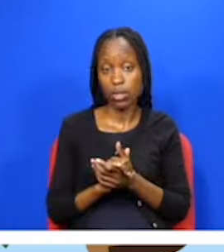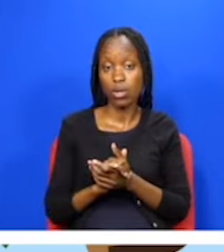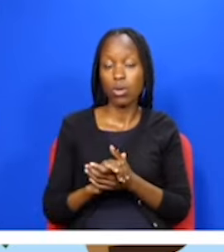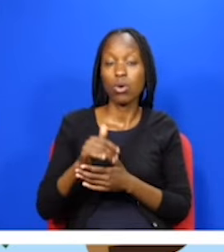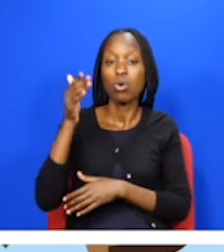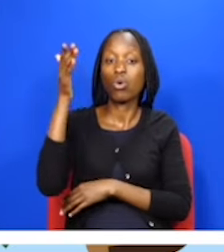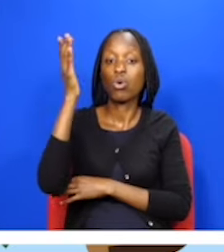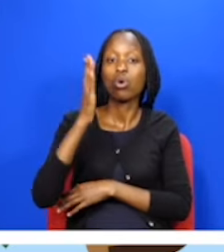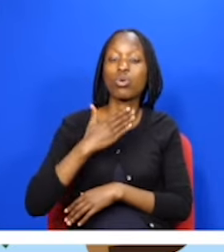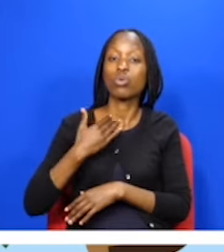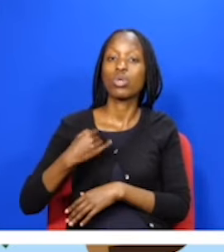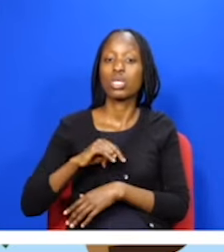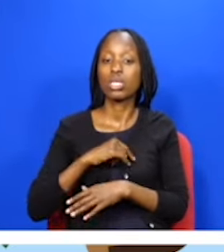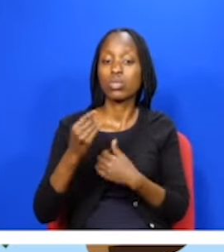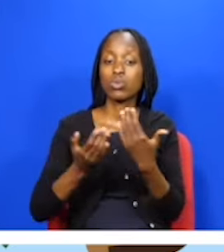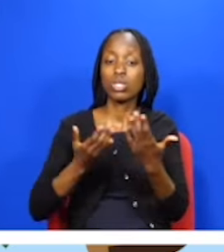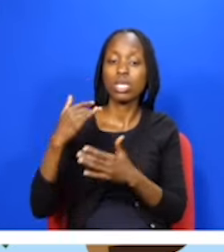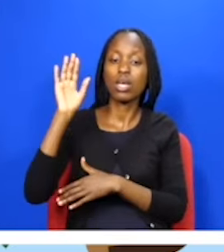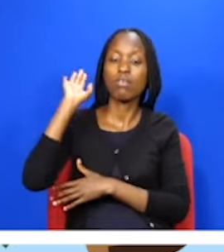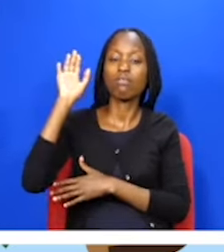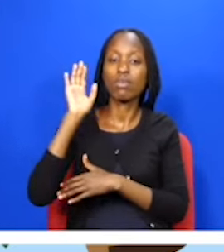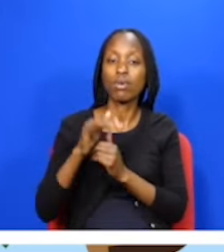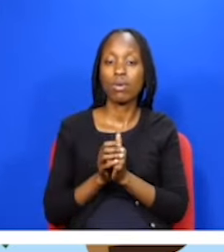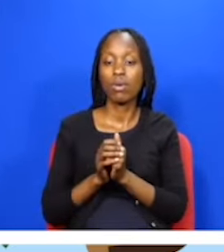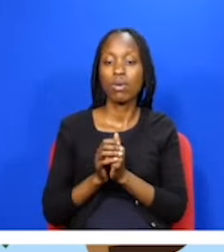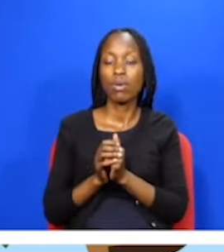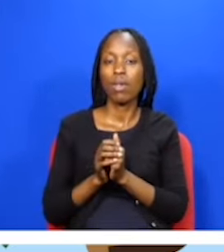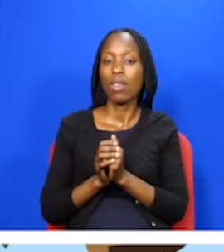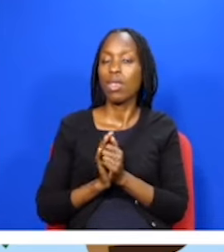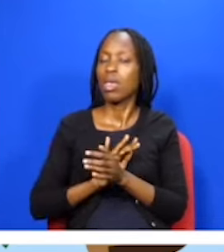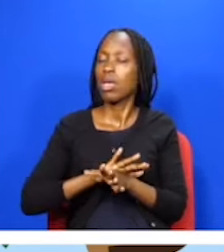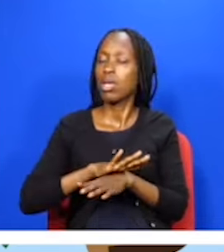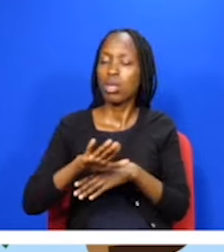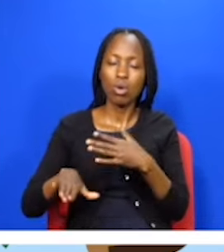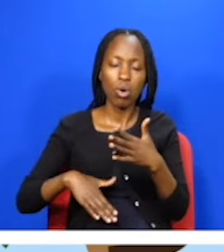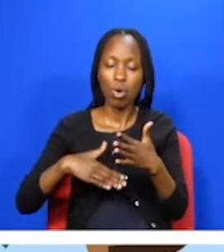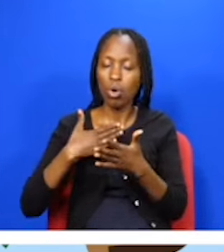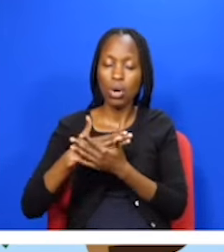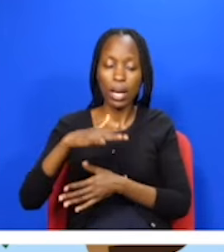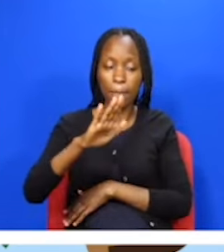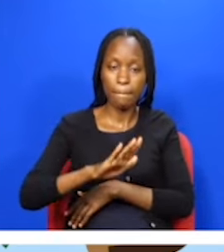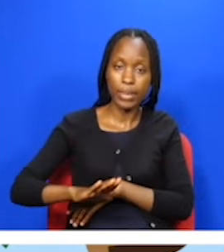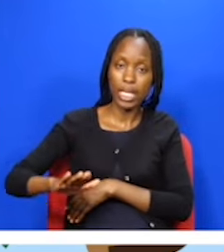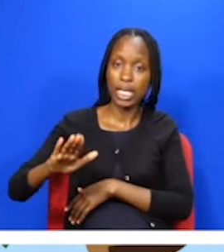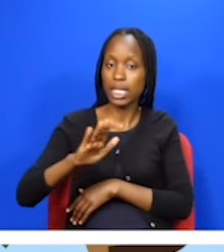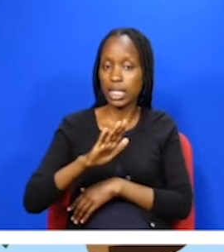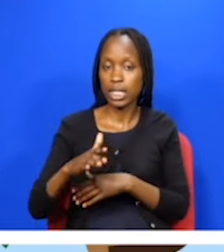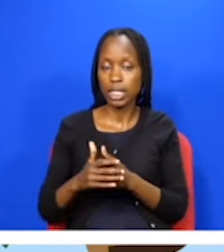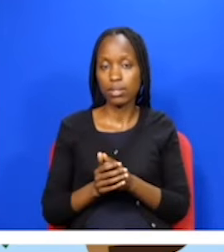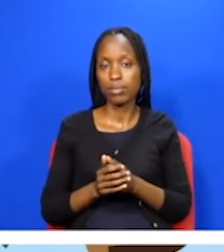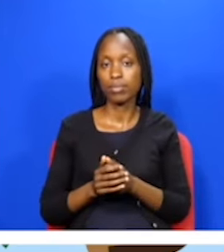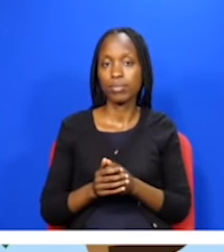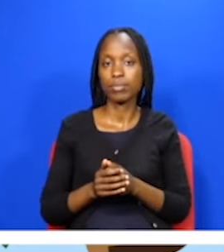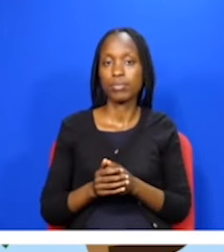God wants us to serve him everywhere. Everywhere. It doesn't matter where it